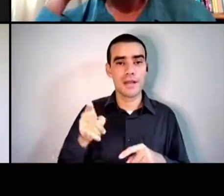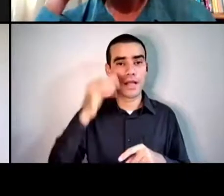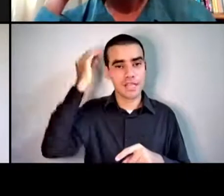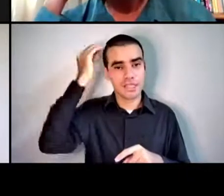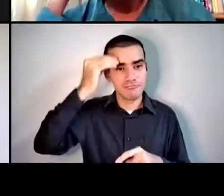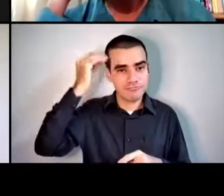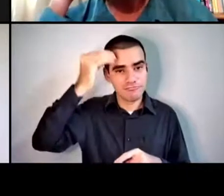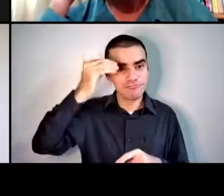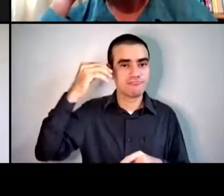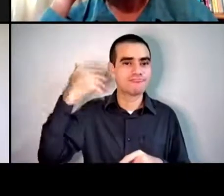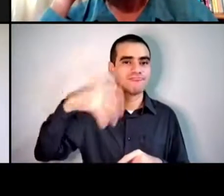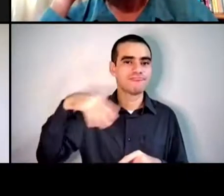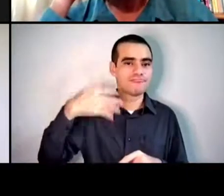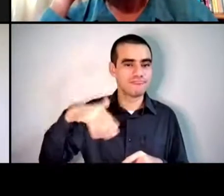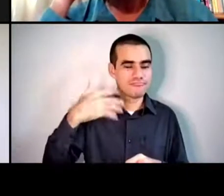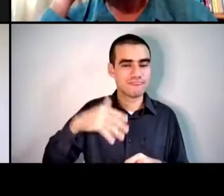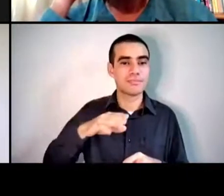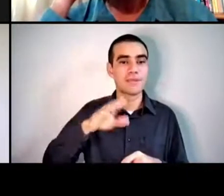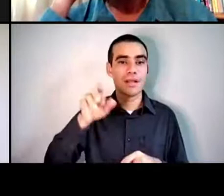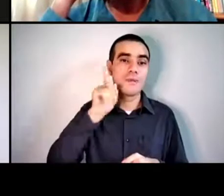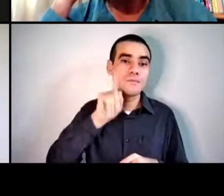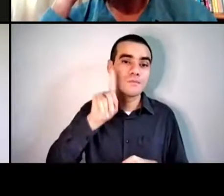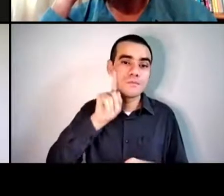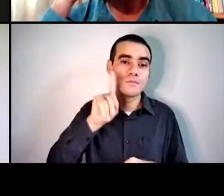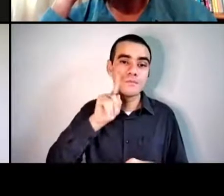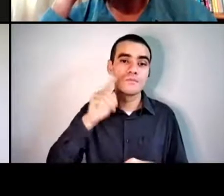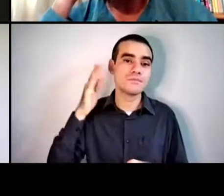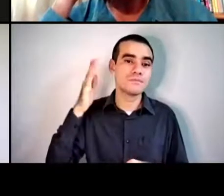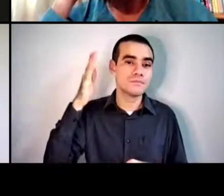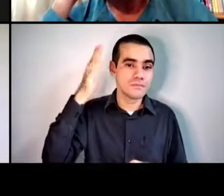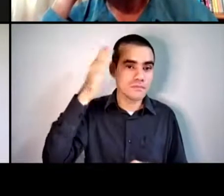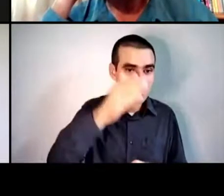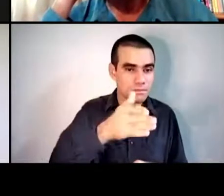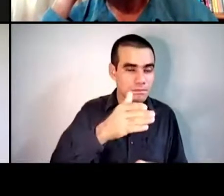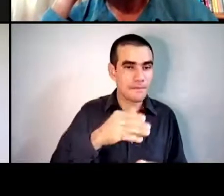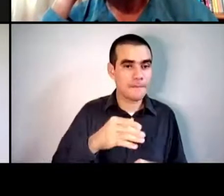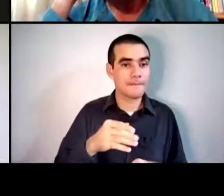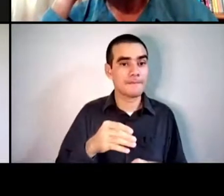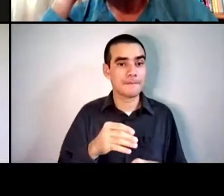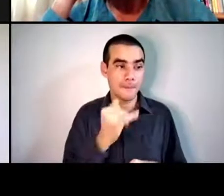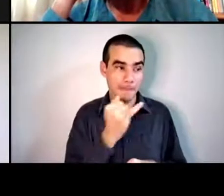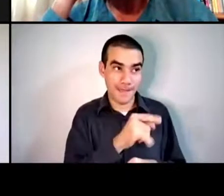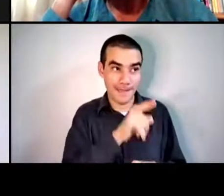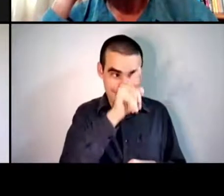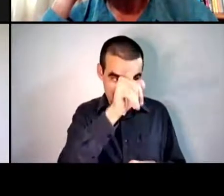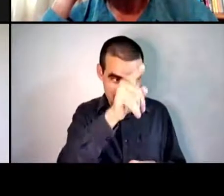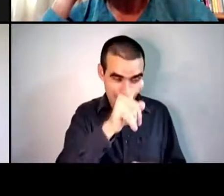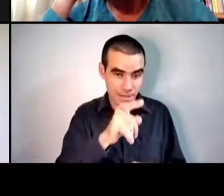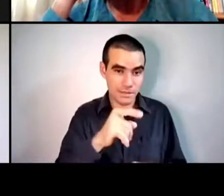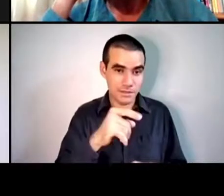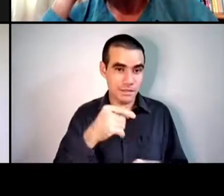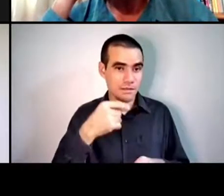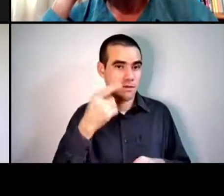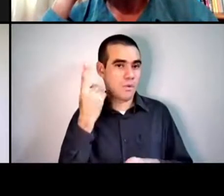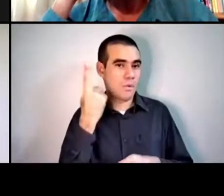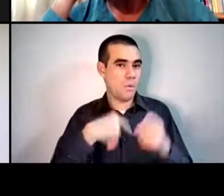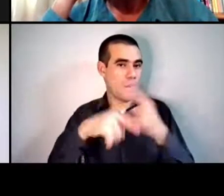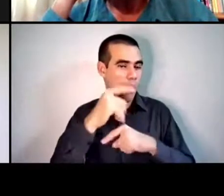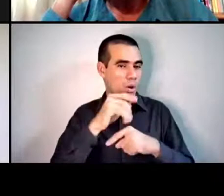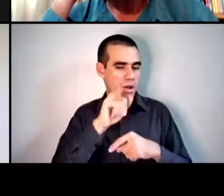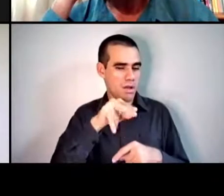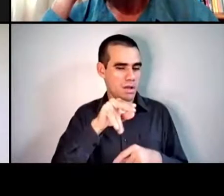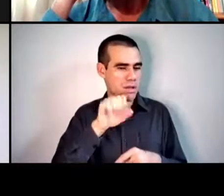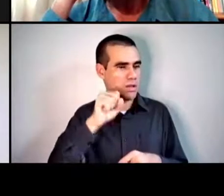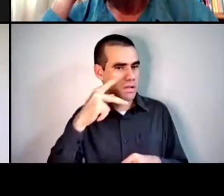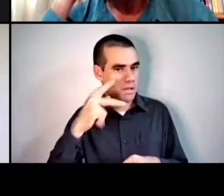happened to him, because it was an extraordinary opportunity for him. And when he got to Columbia University,